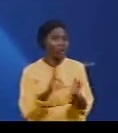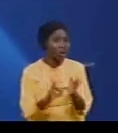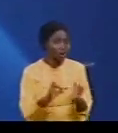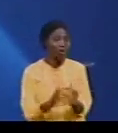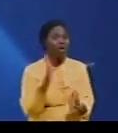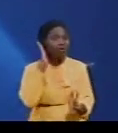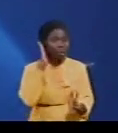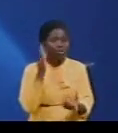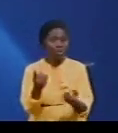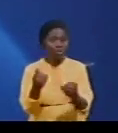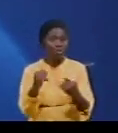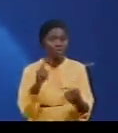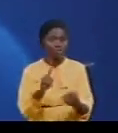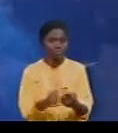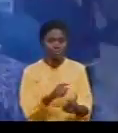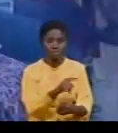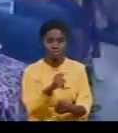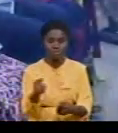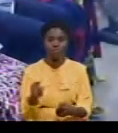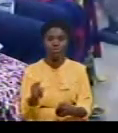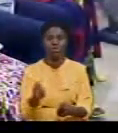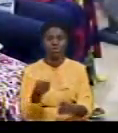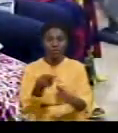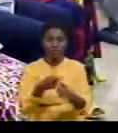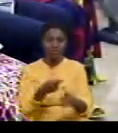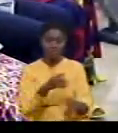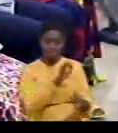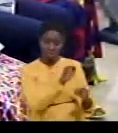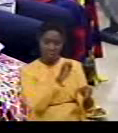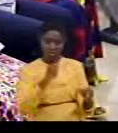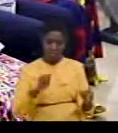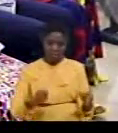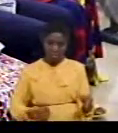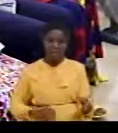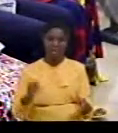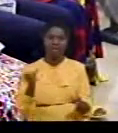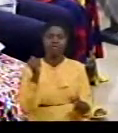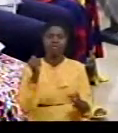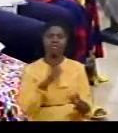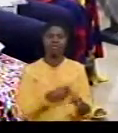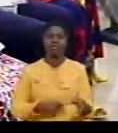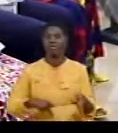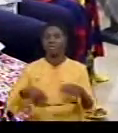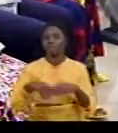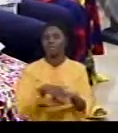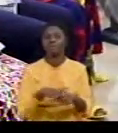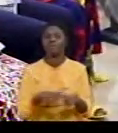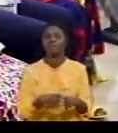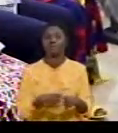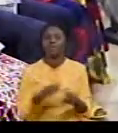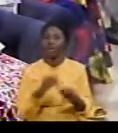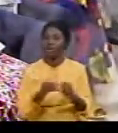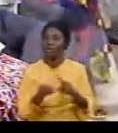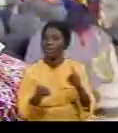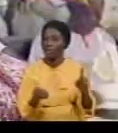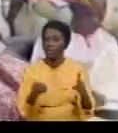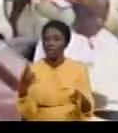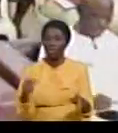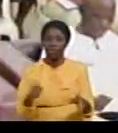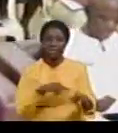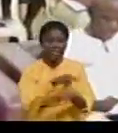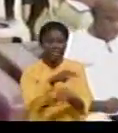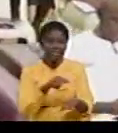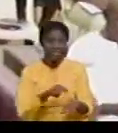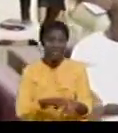from Emmanuel's kingdom. Let's come to number one. Number one, the natural